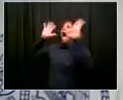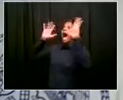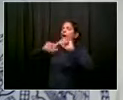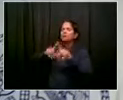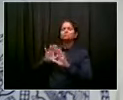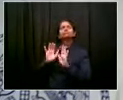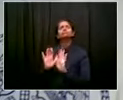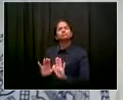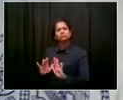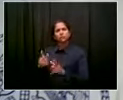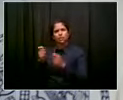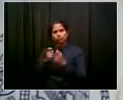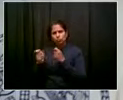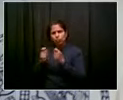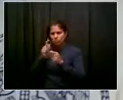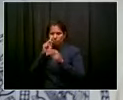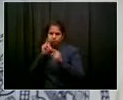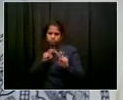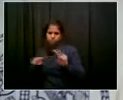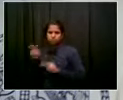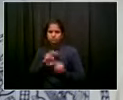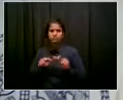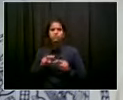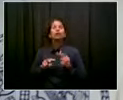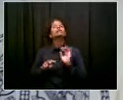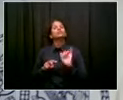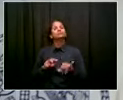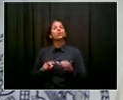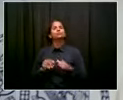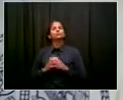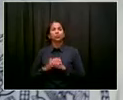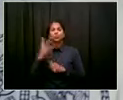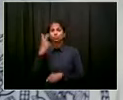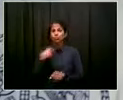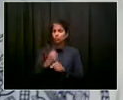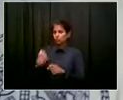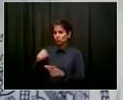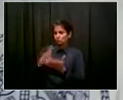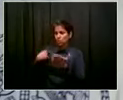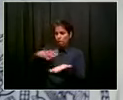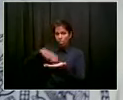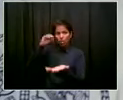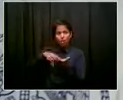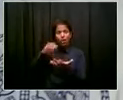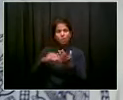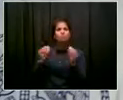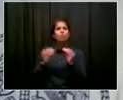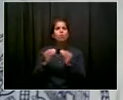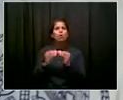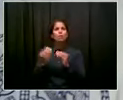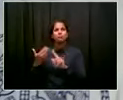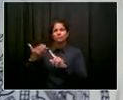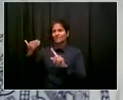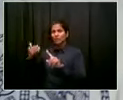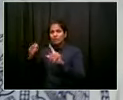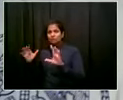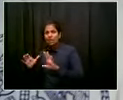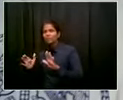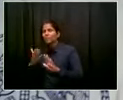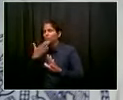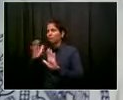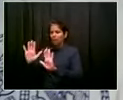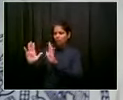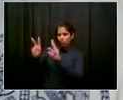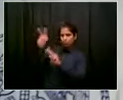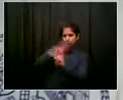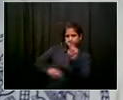one of the lessons is proactive action is better it's something that happens rarely honestly it's not needed in the